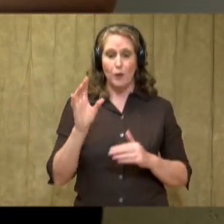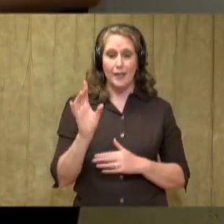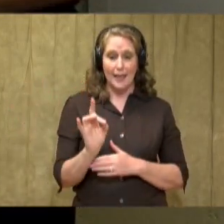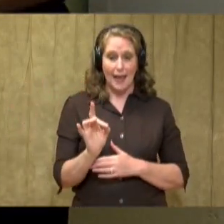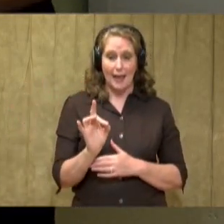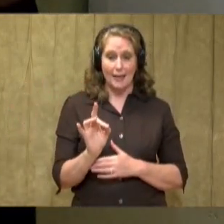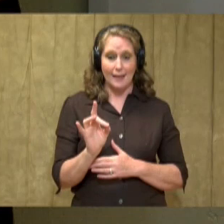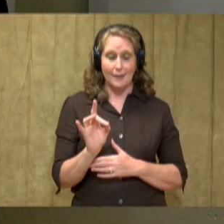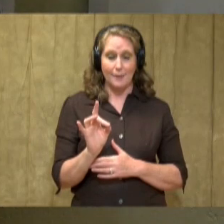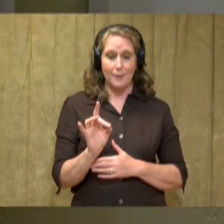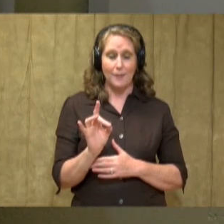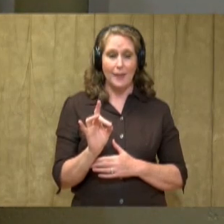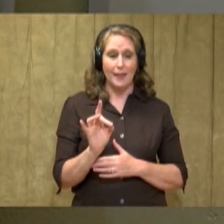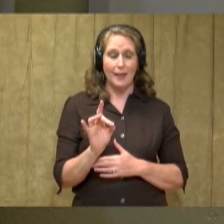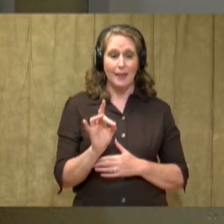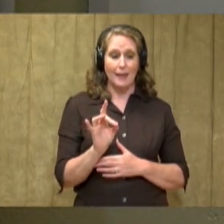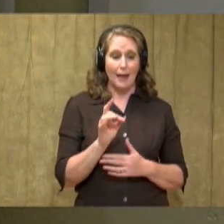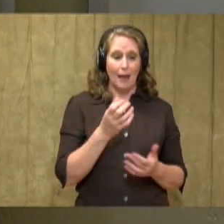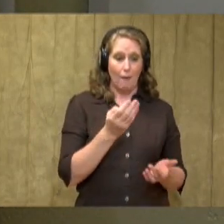I gave